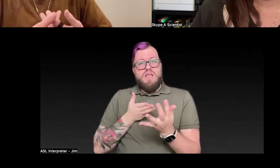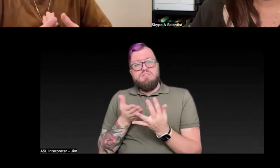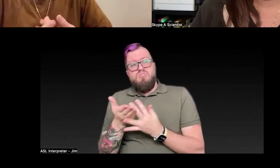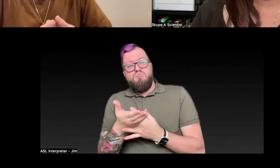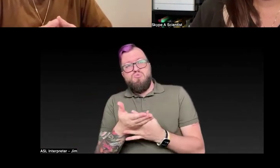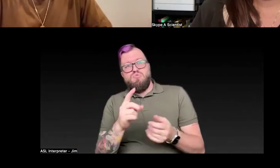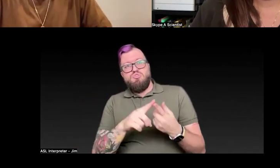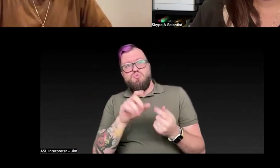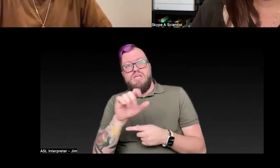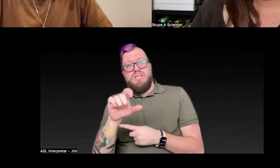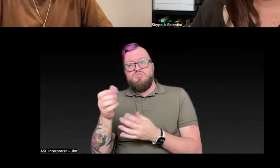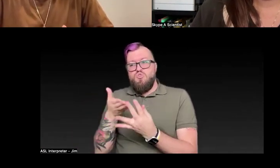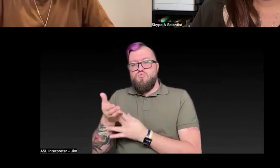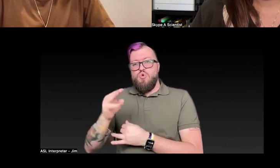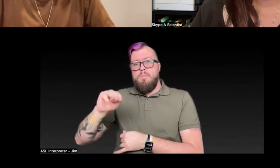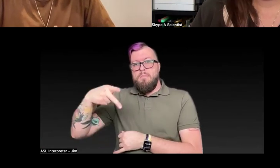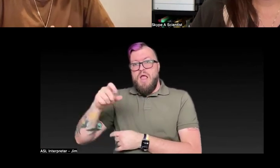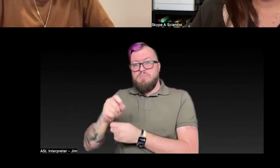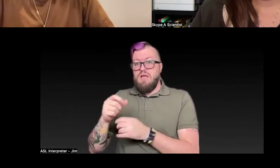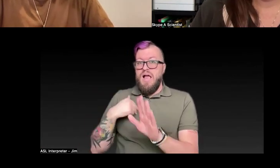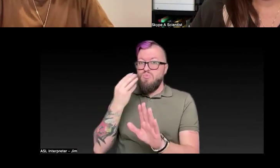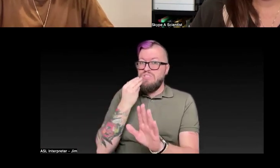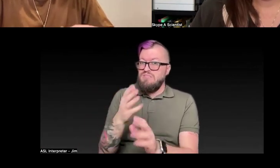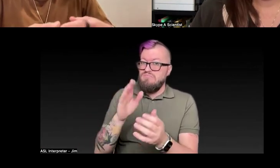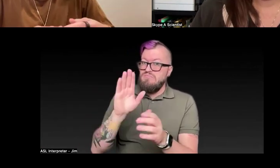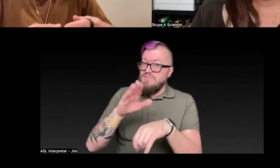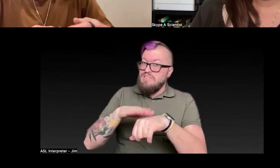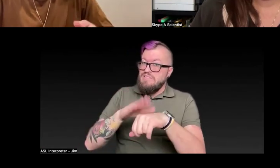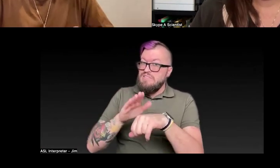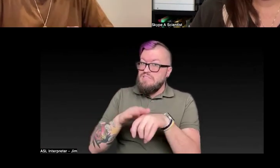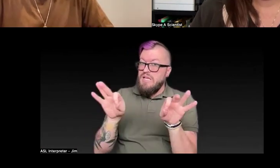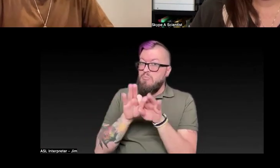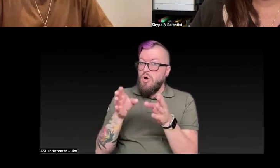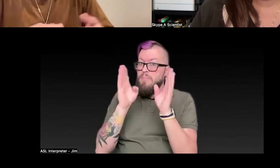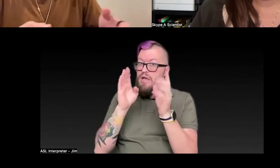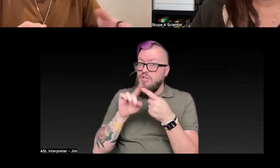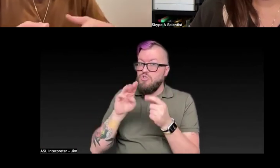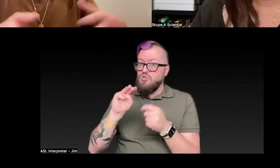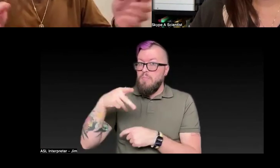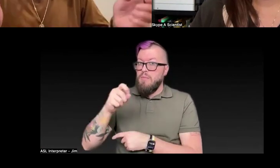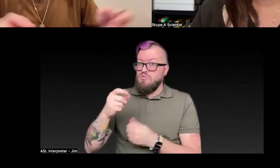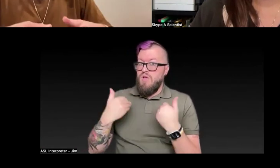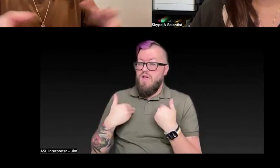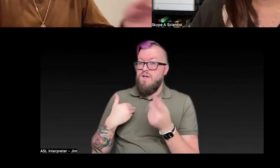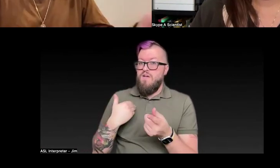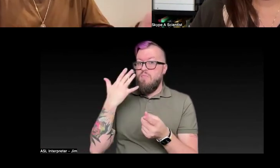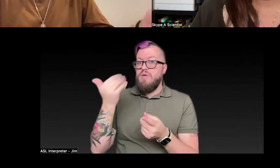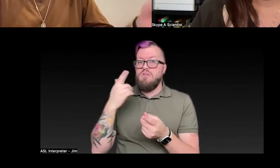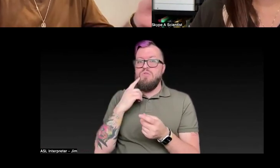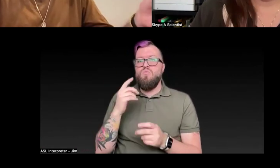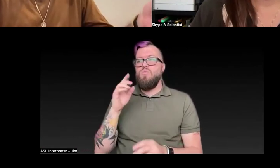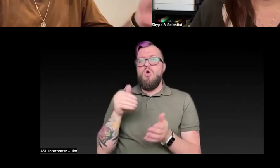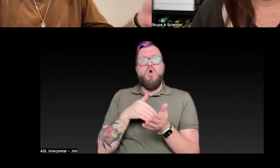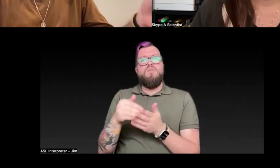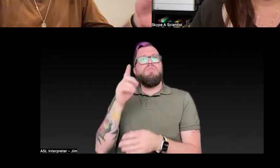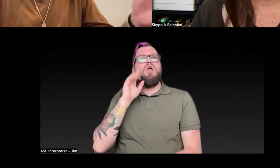I would tell everybody to be very critical about the maps you have in front of you because maps are, we often think of them as sort of neutral arbiters